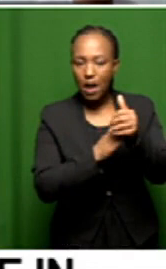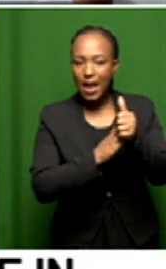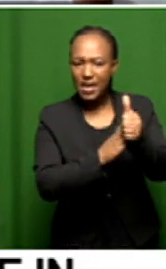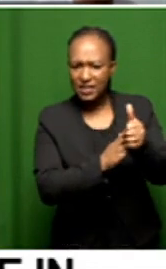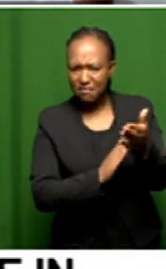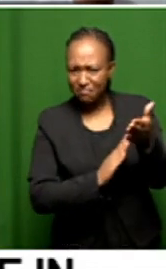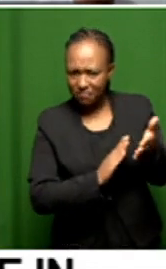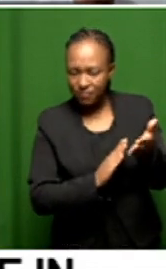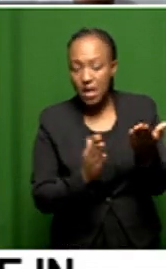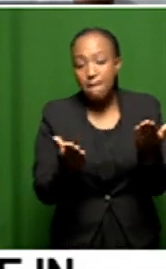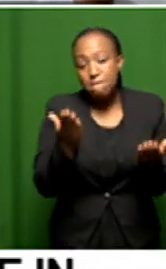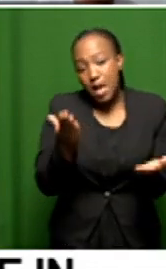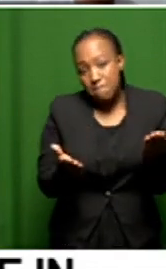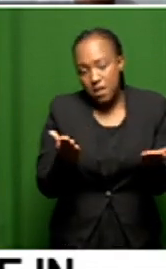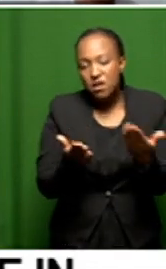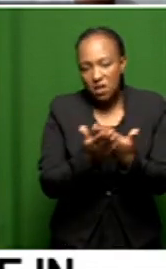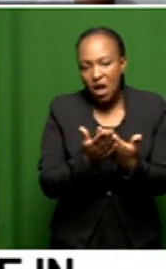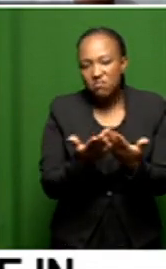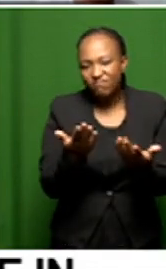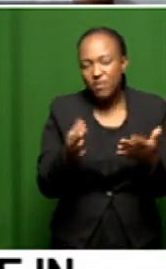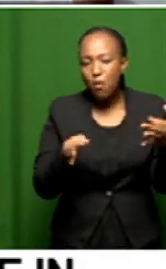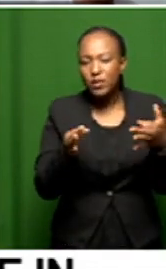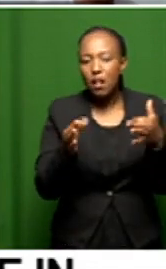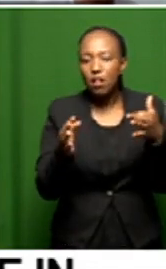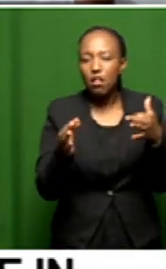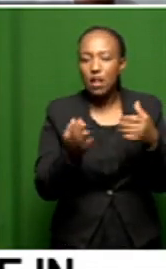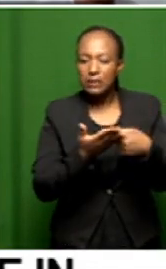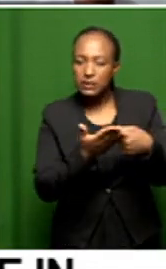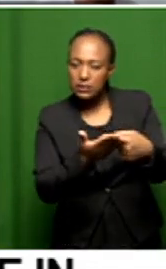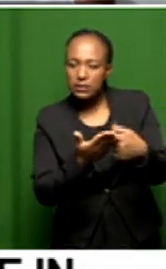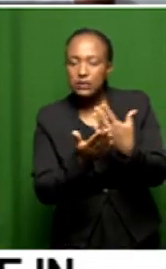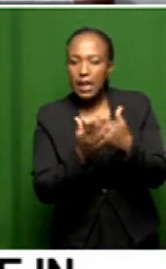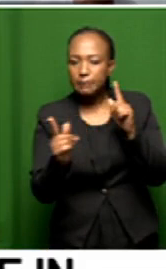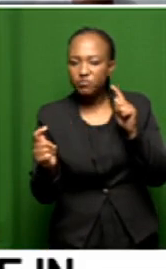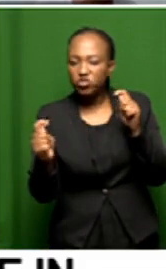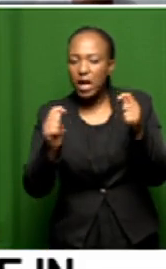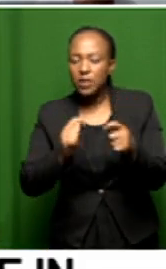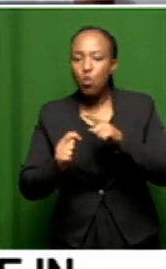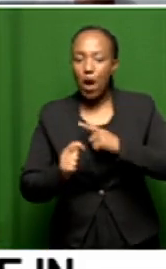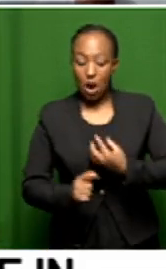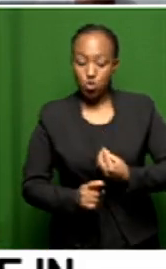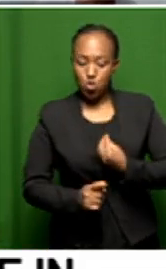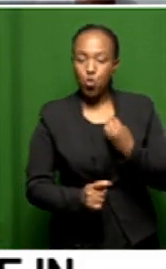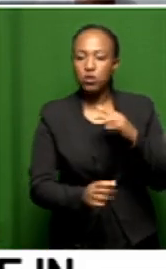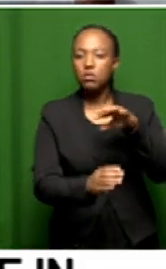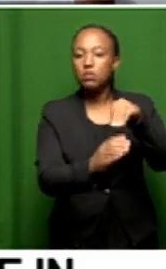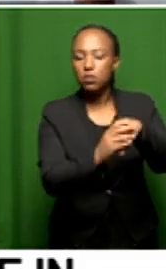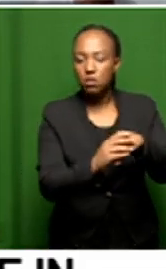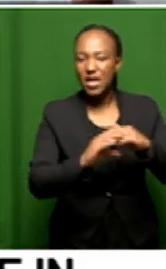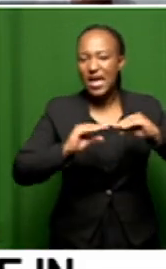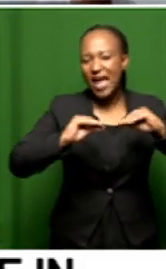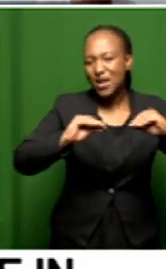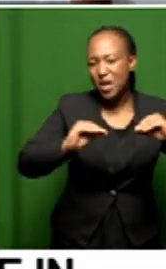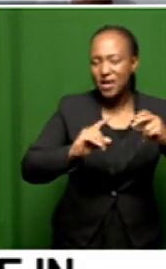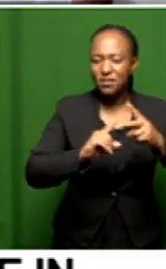of, shift the policy debates a bit to, putting our issues on the table as the issues of education, issues